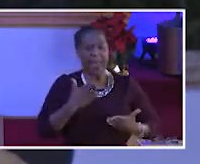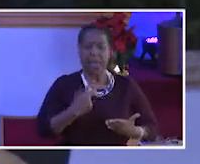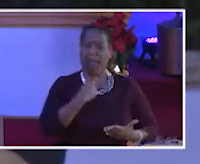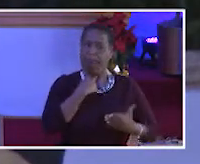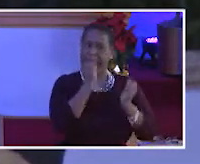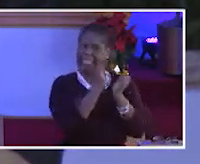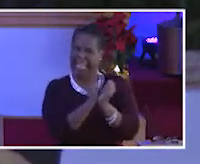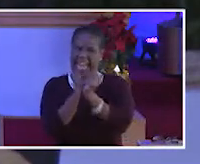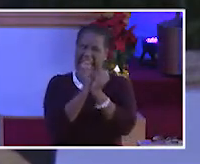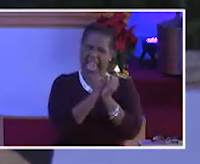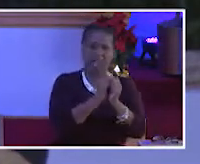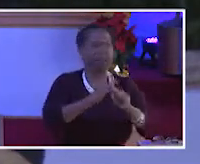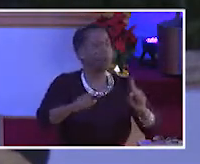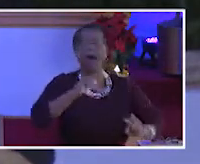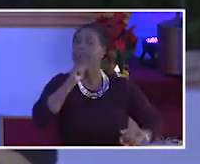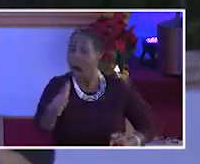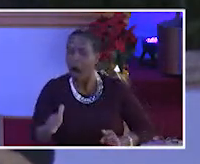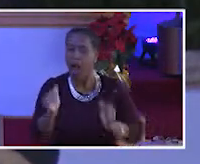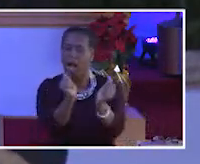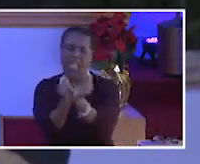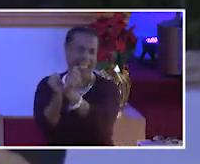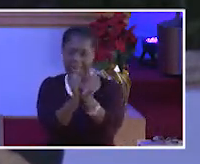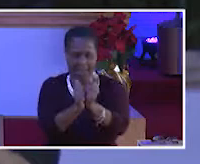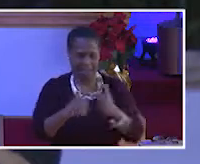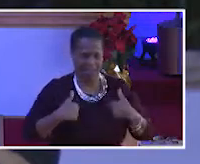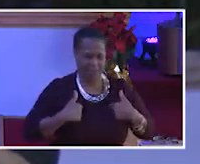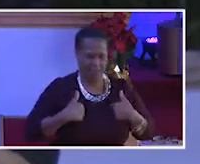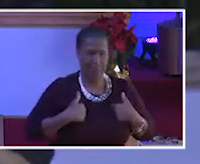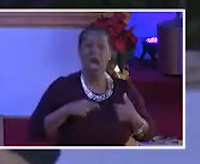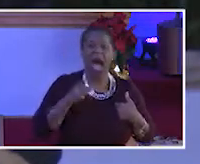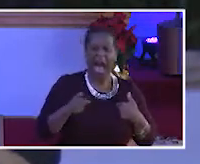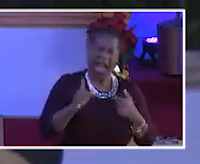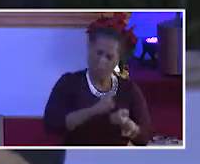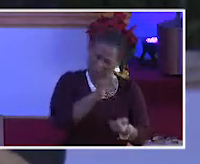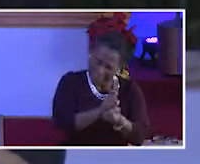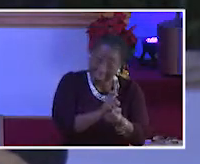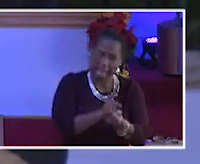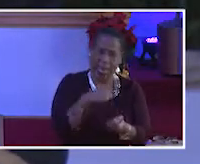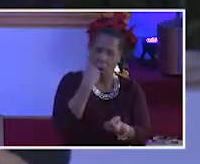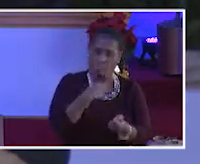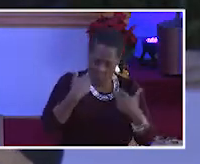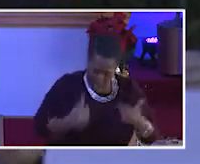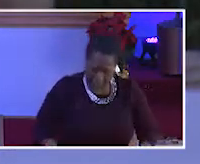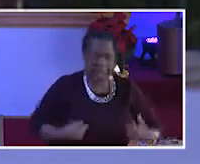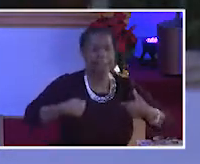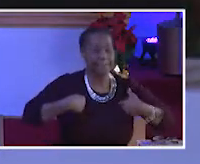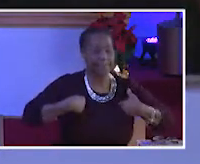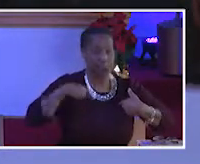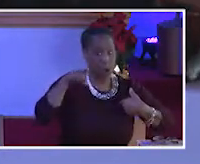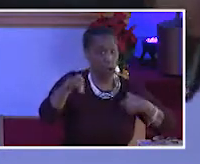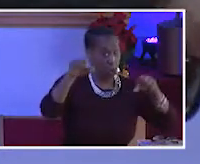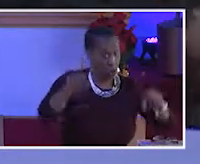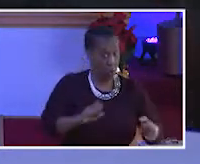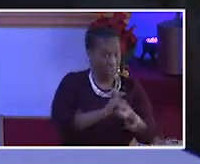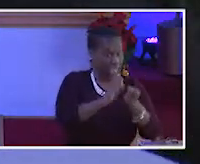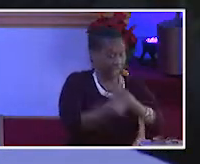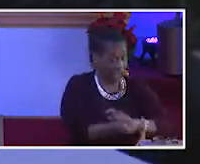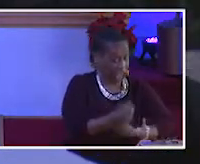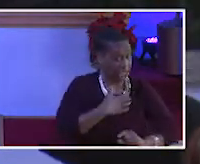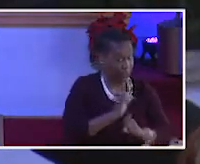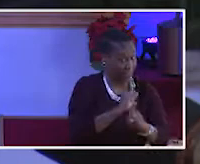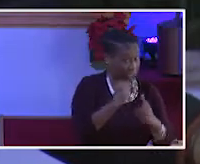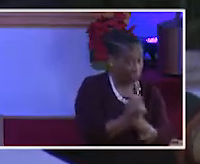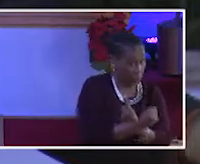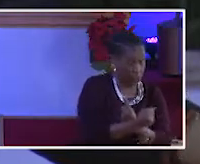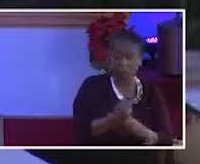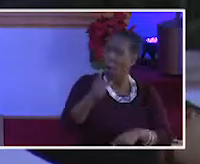enslaved, but I'm not a slave. Because I know exactly who I am. You can change my situation,